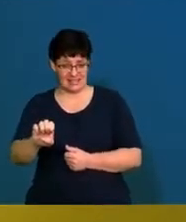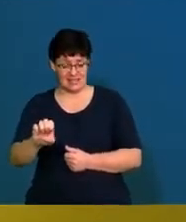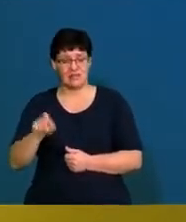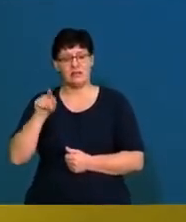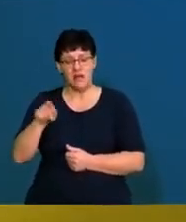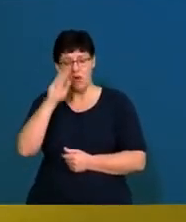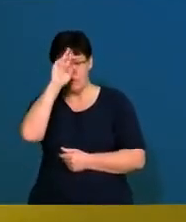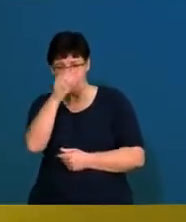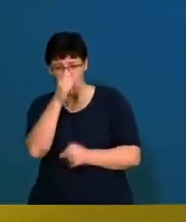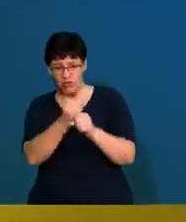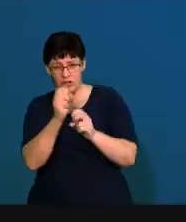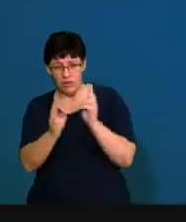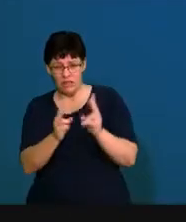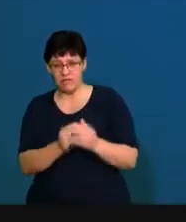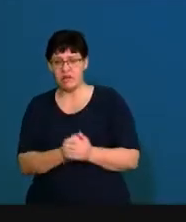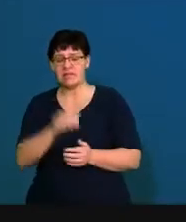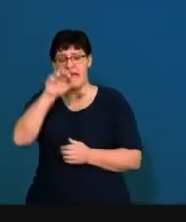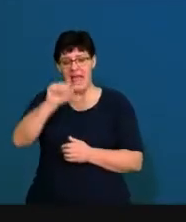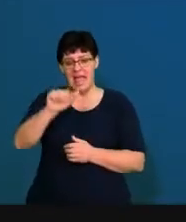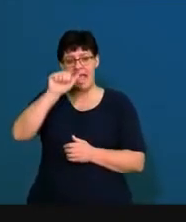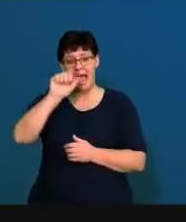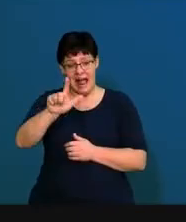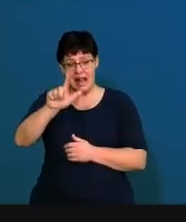bauxite, remember, Gr12, is